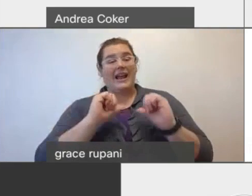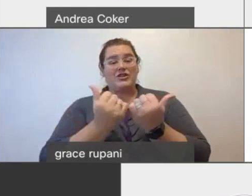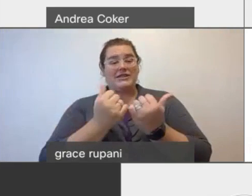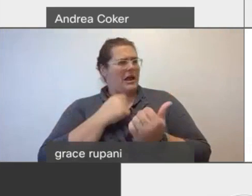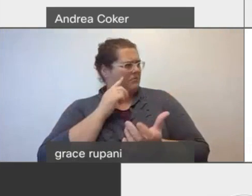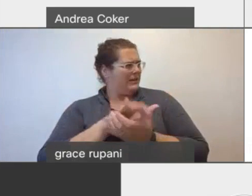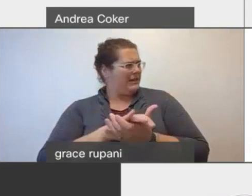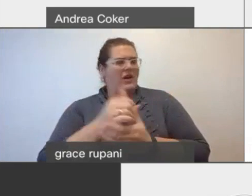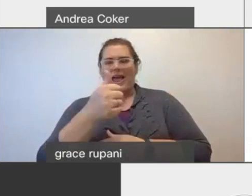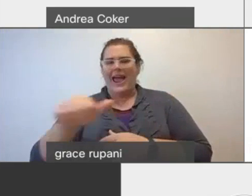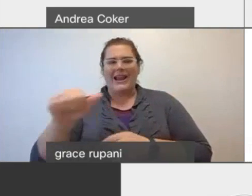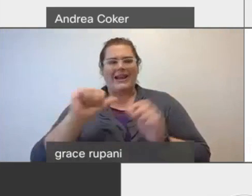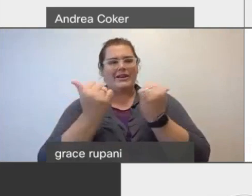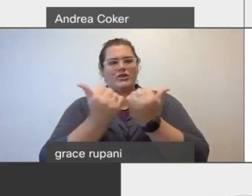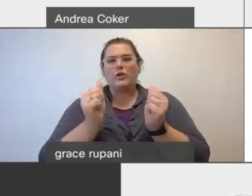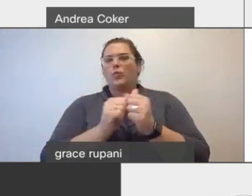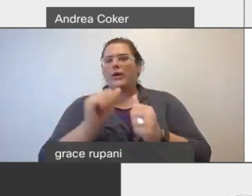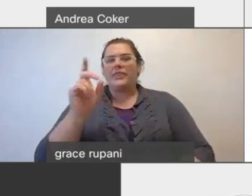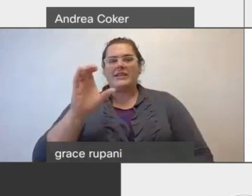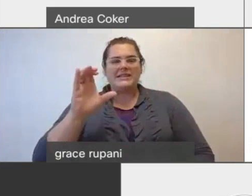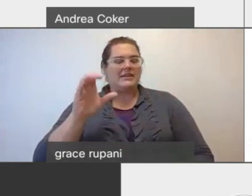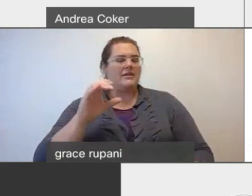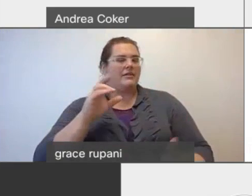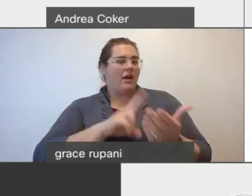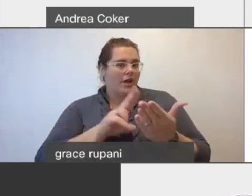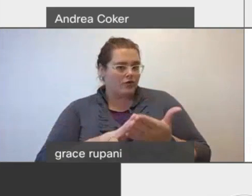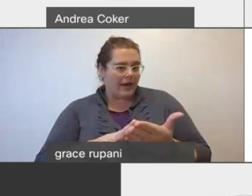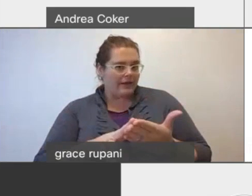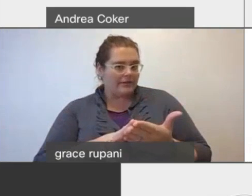believe, that has a contract with the district,